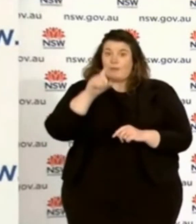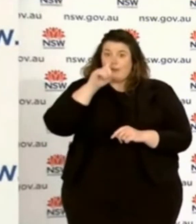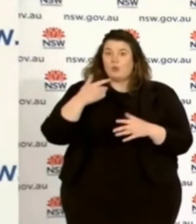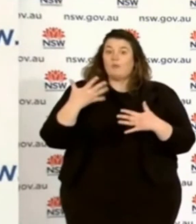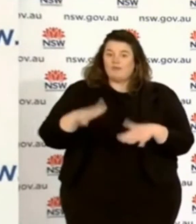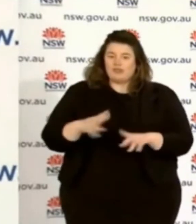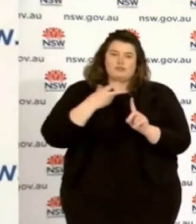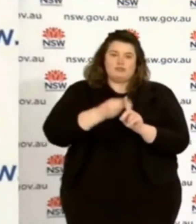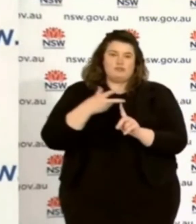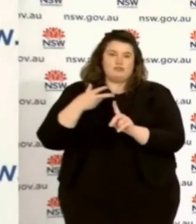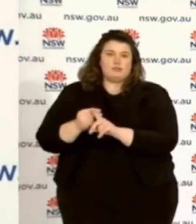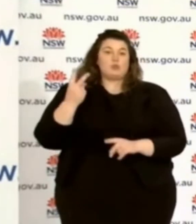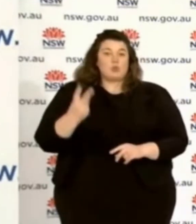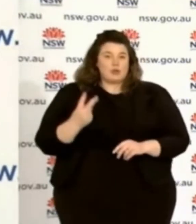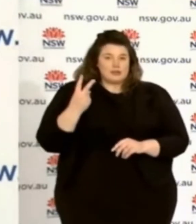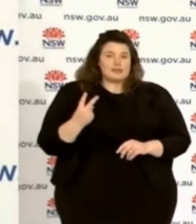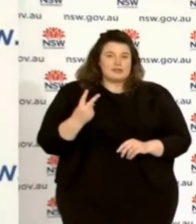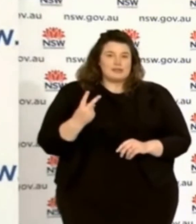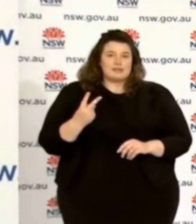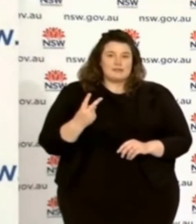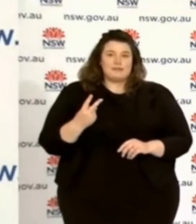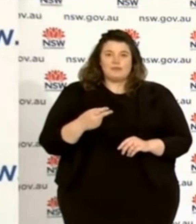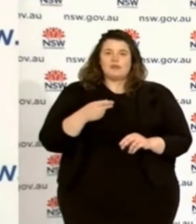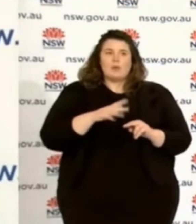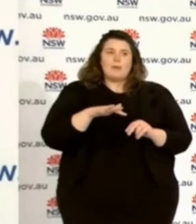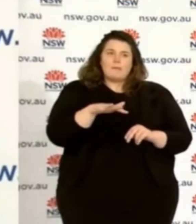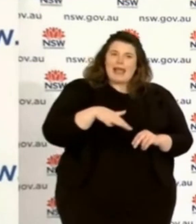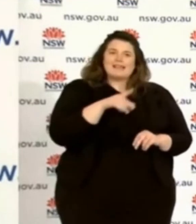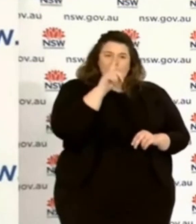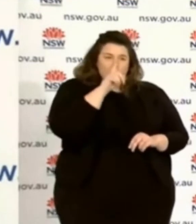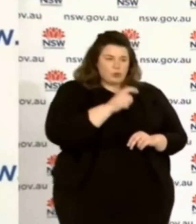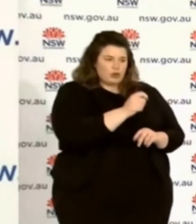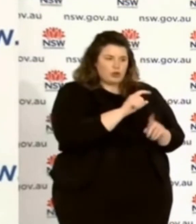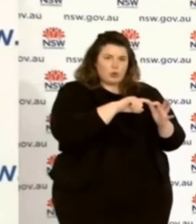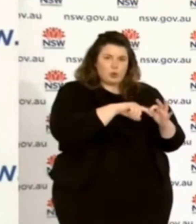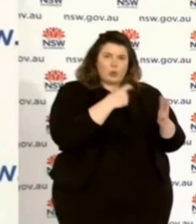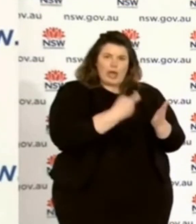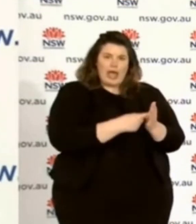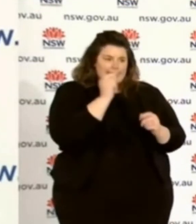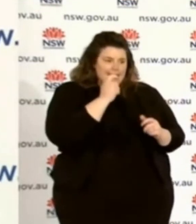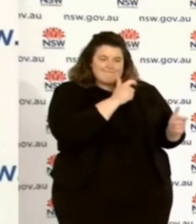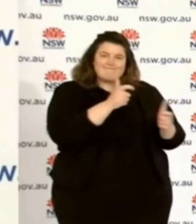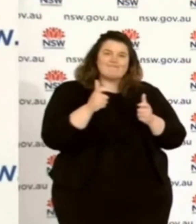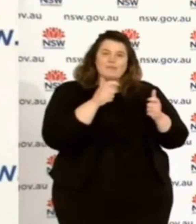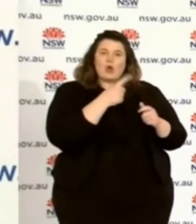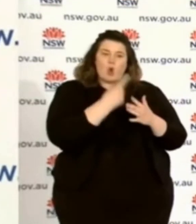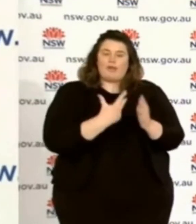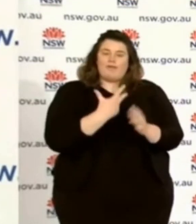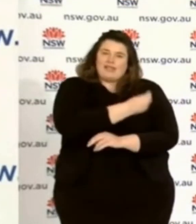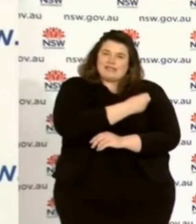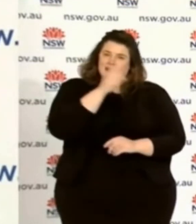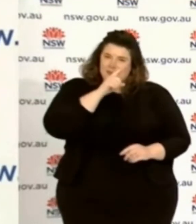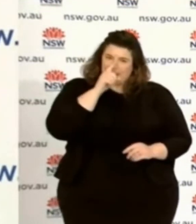can enjoy those what we call regulated facilities, places where you can police that it's only vaccinated people going